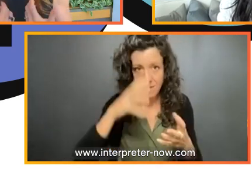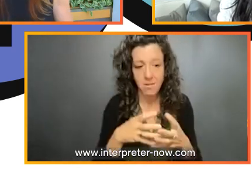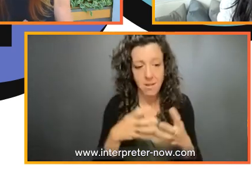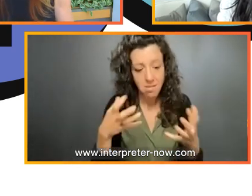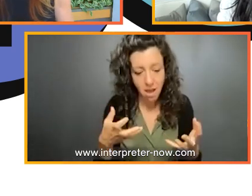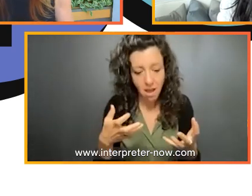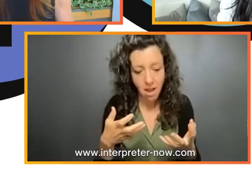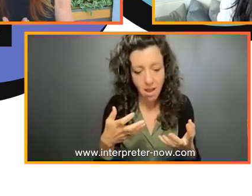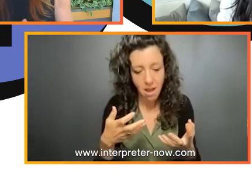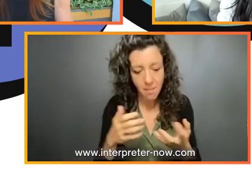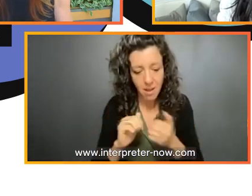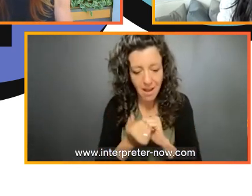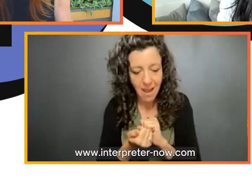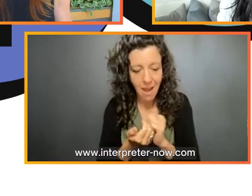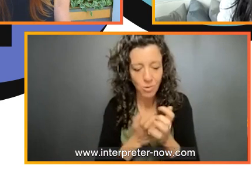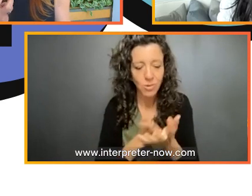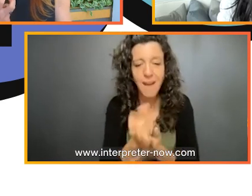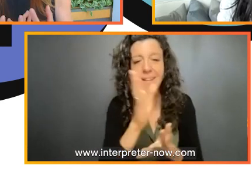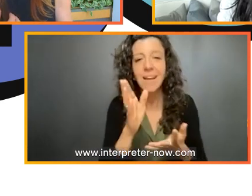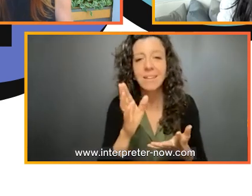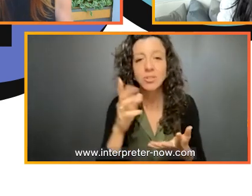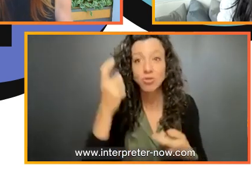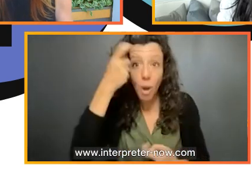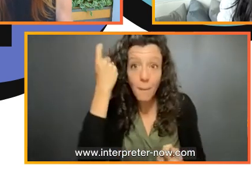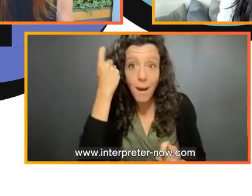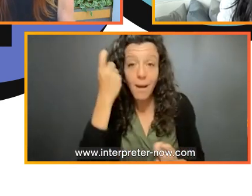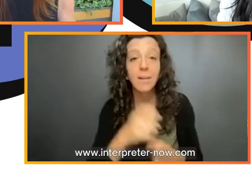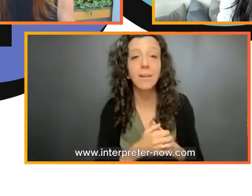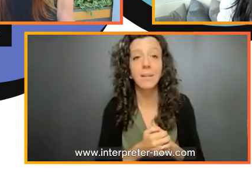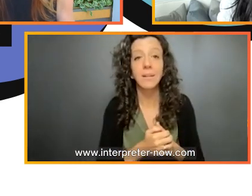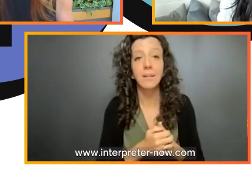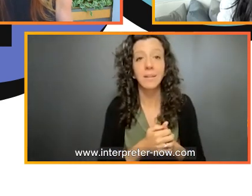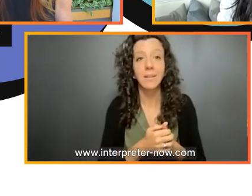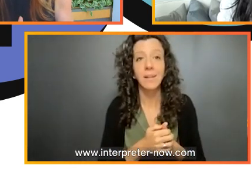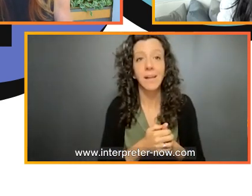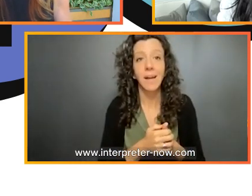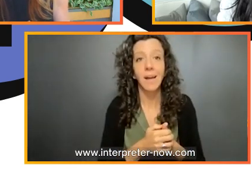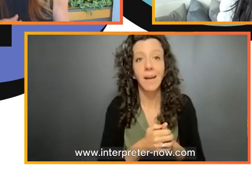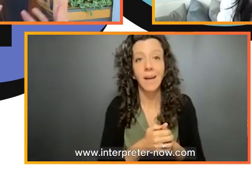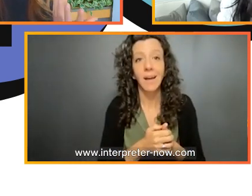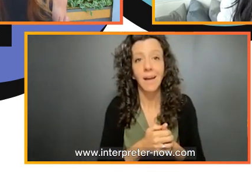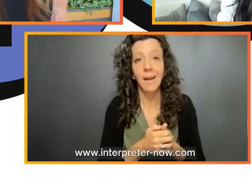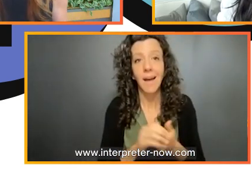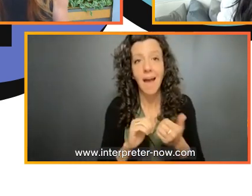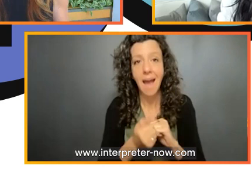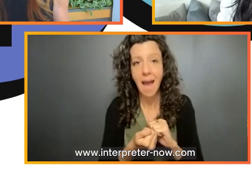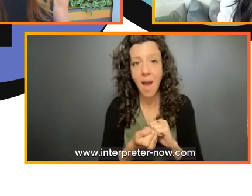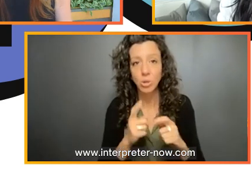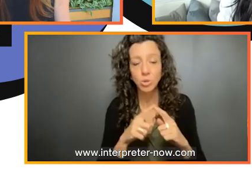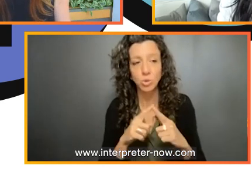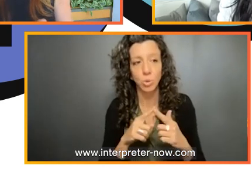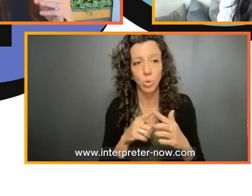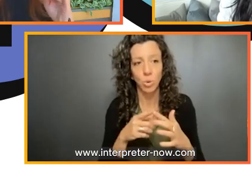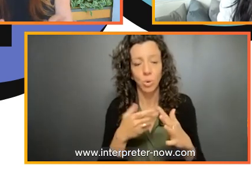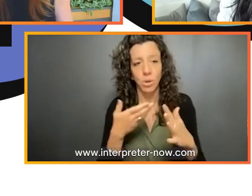I learned a lot about how to navigate trauma, how to navigate